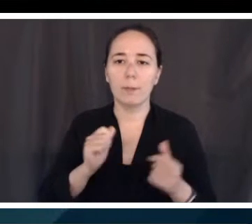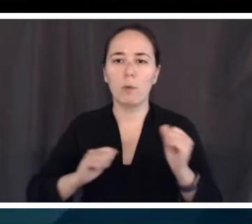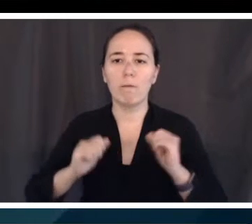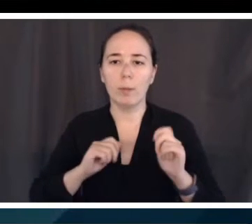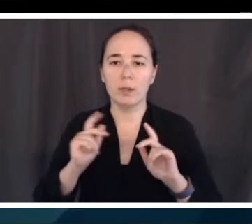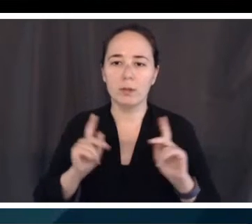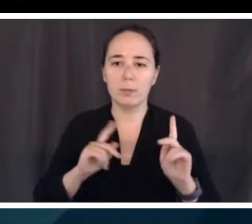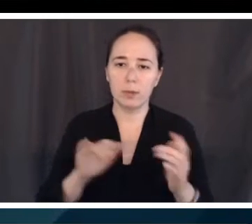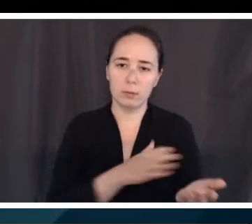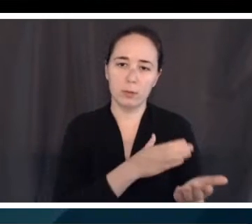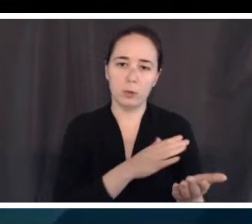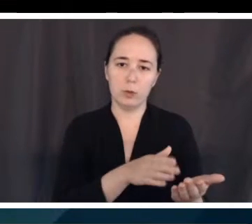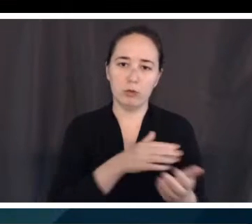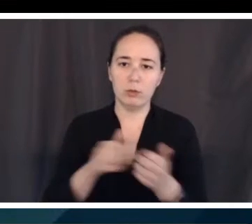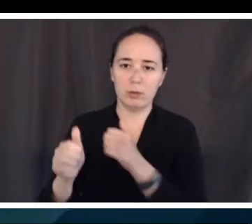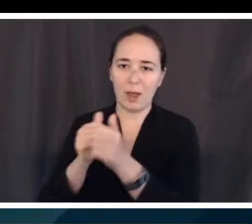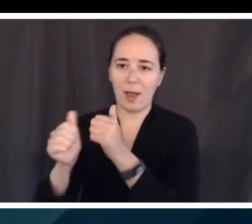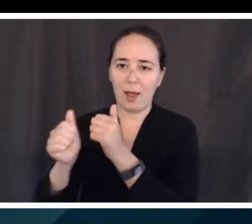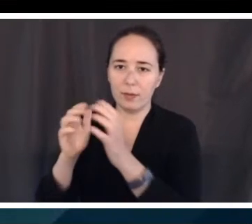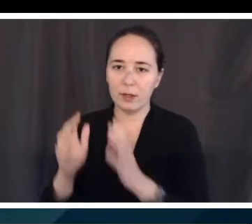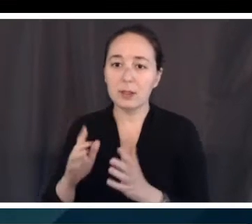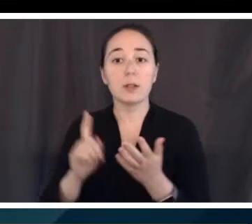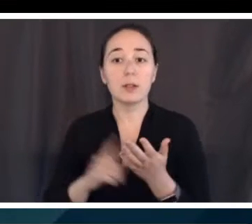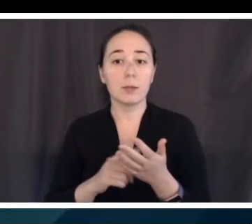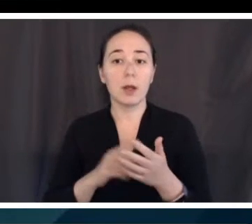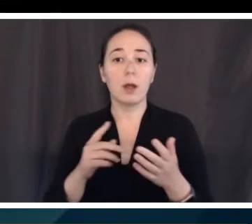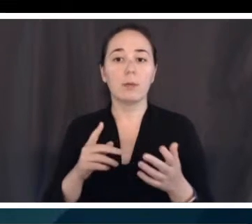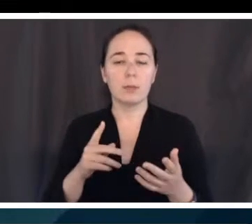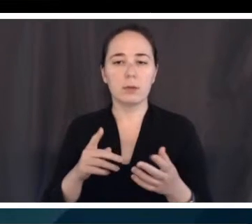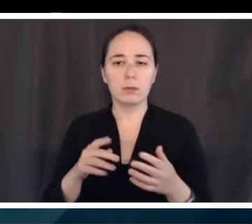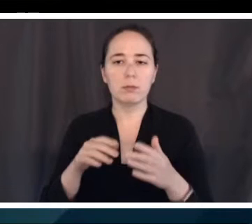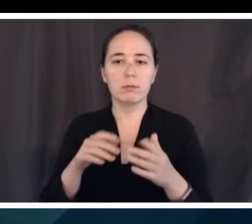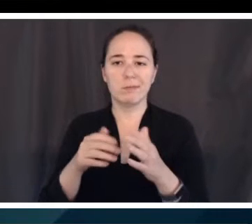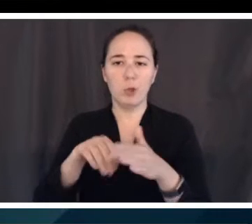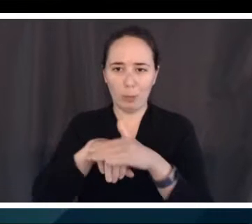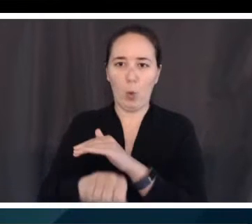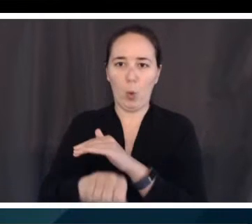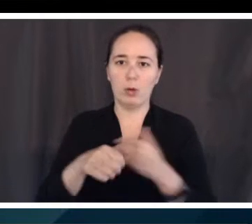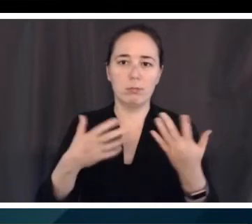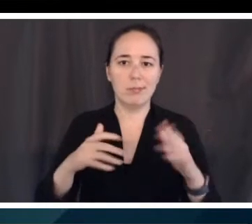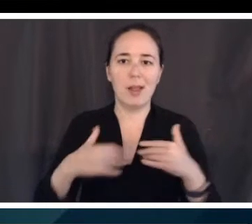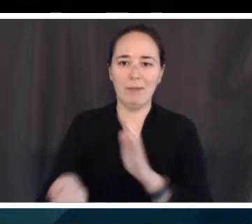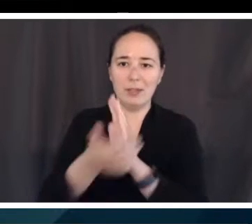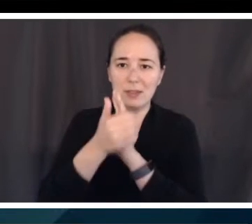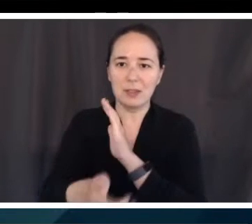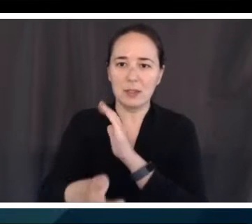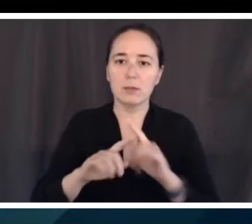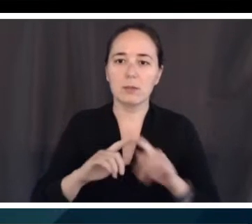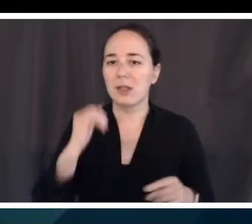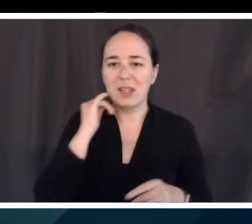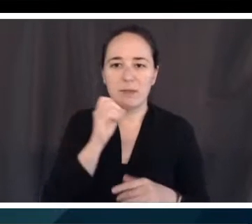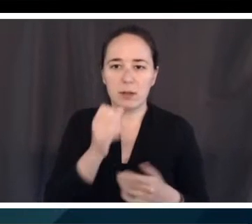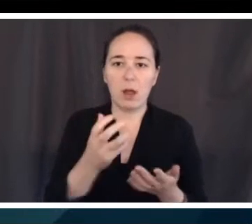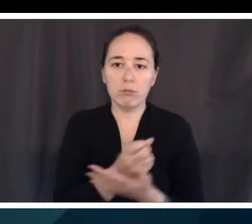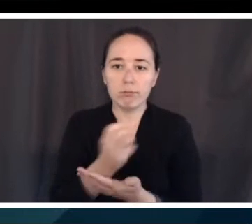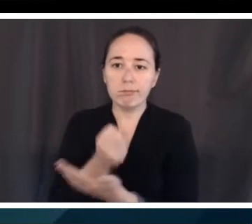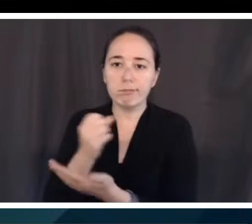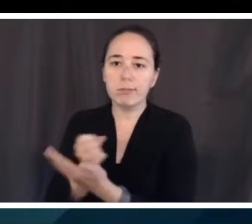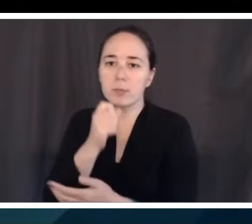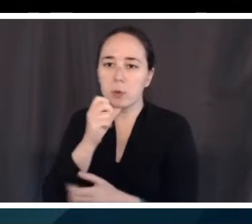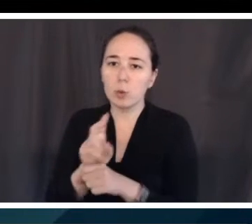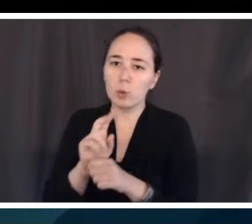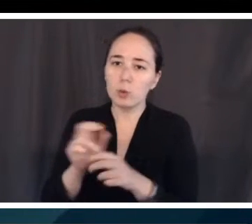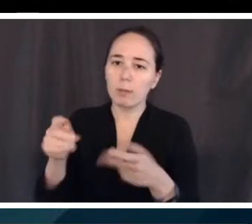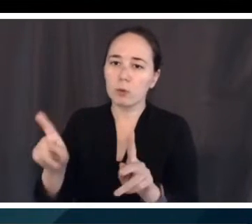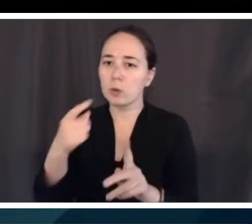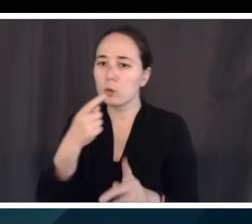you can be born with great talent, but if you don't say yes to things, if you don't lean into that,